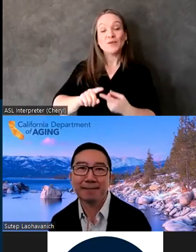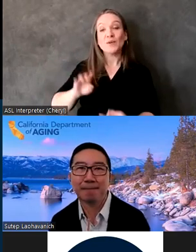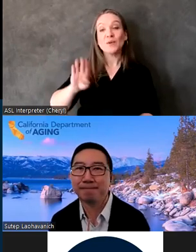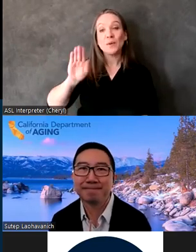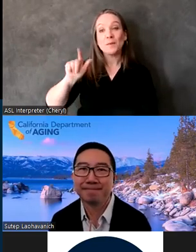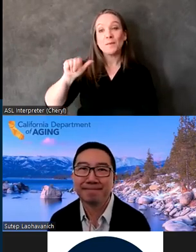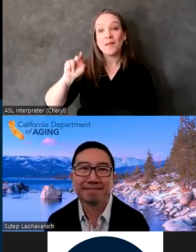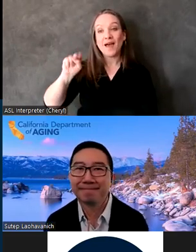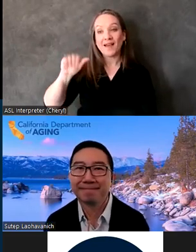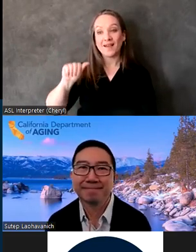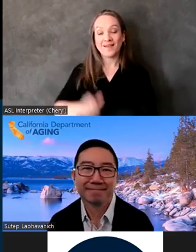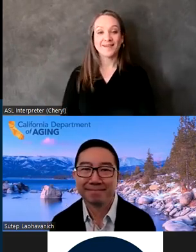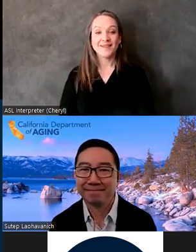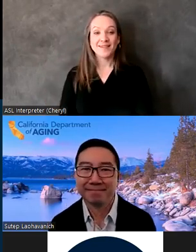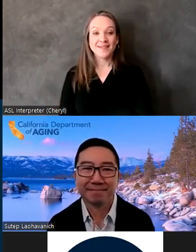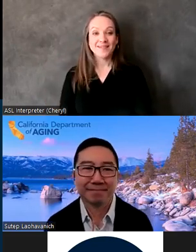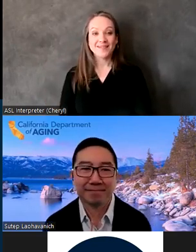Blanca.